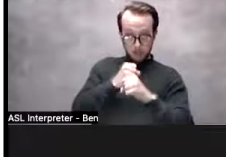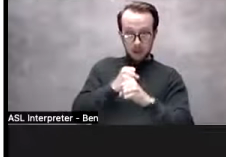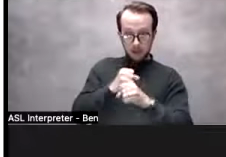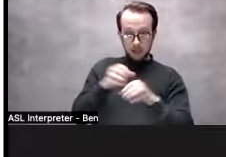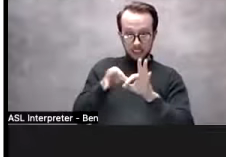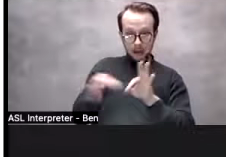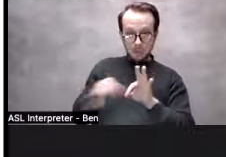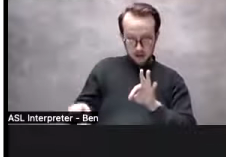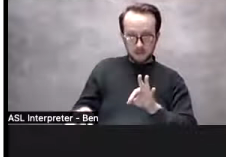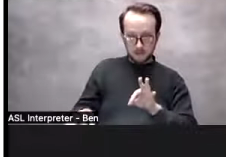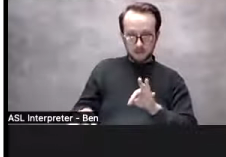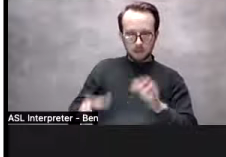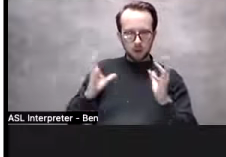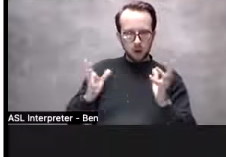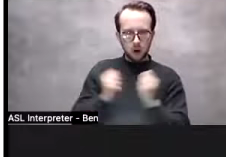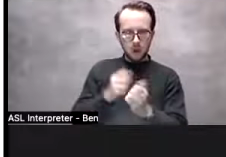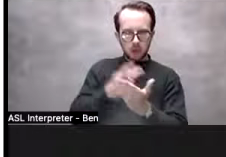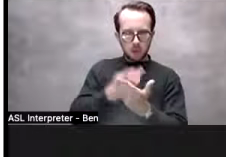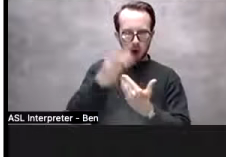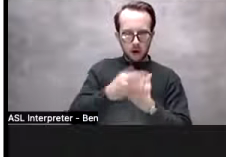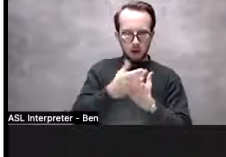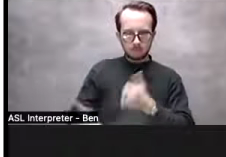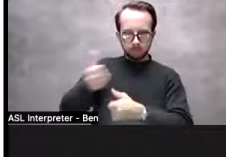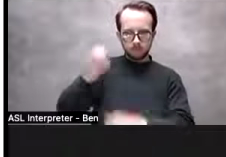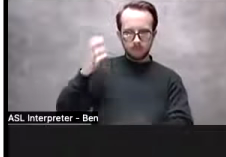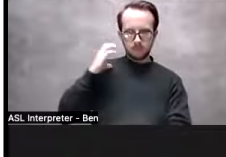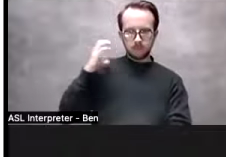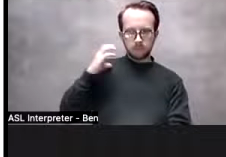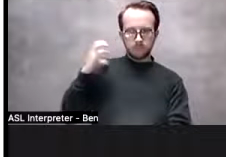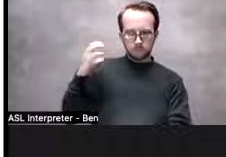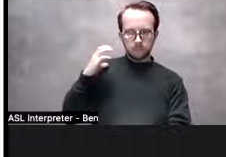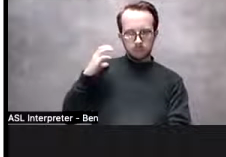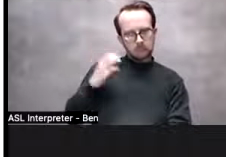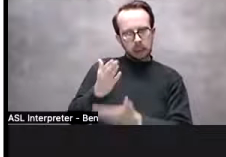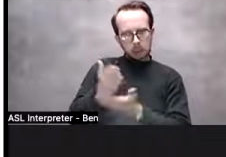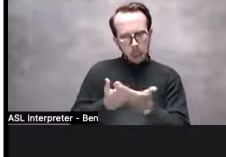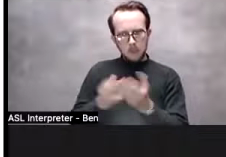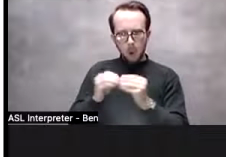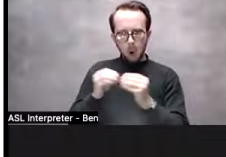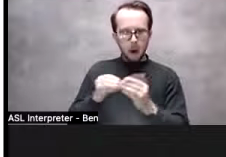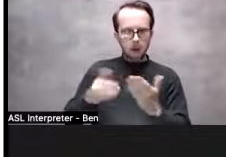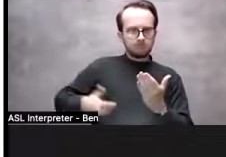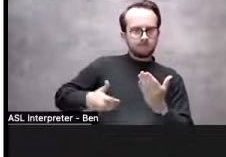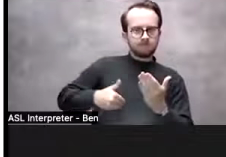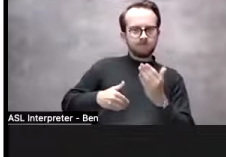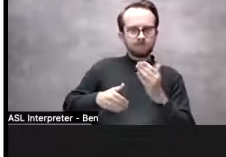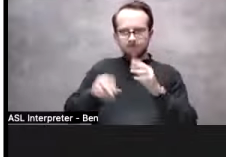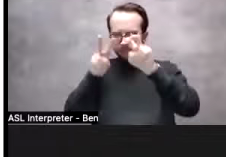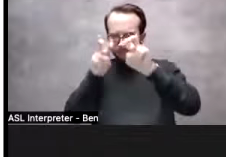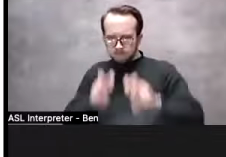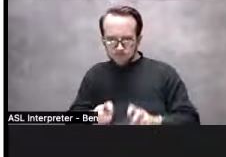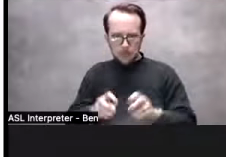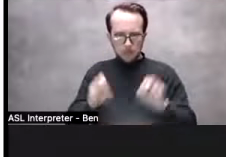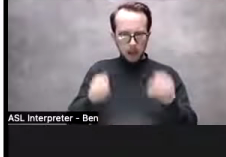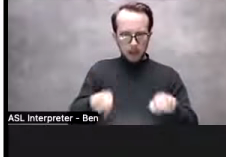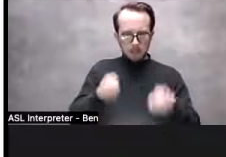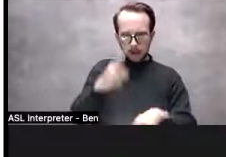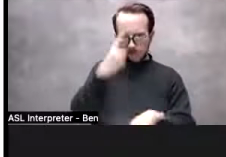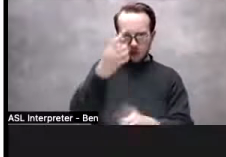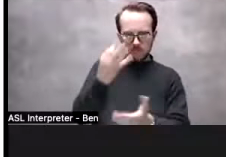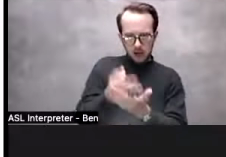with your program officers and get some insight, a little at least, about the possibility of funding. The